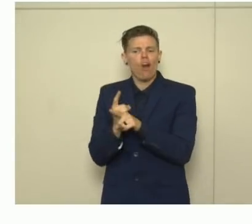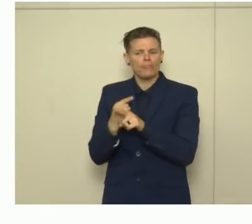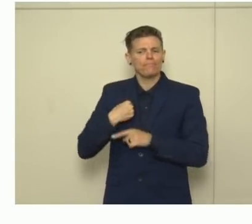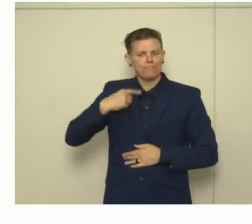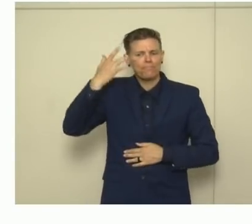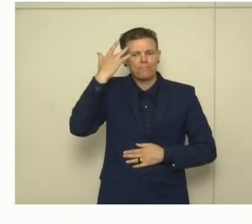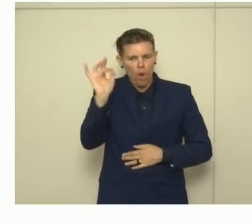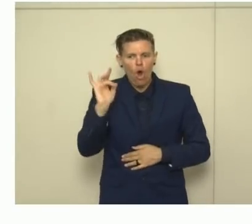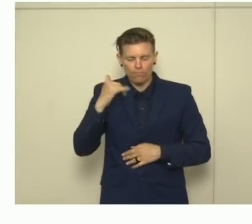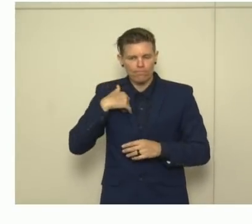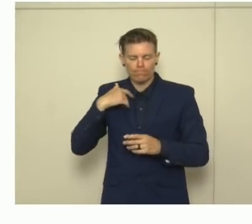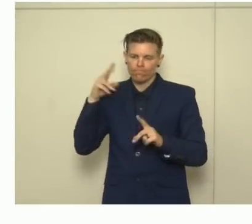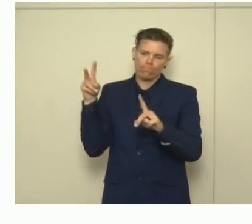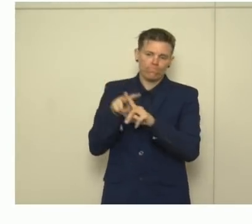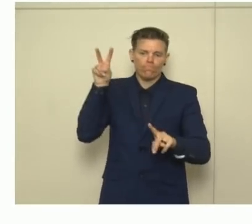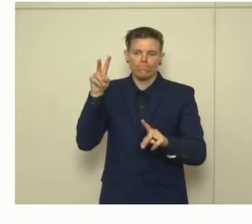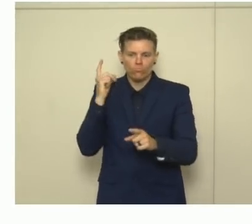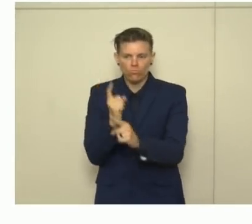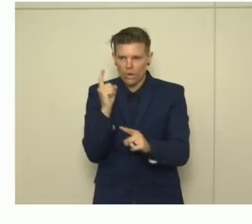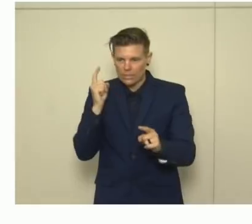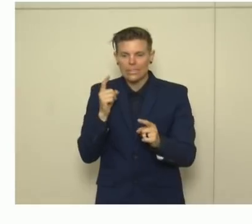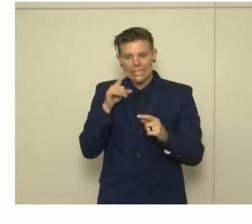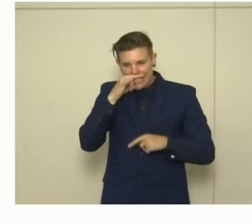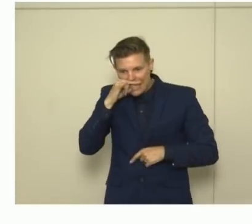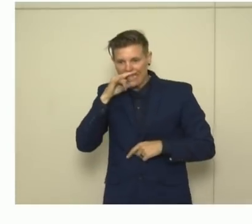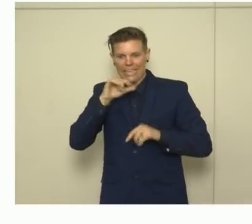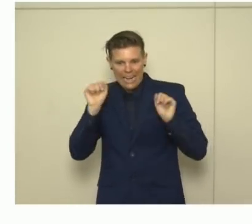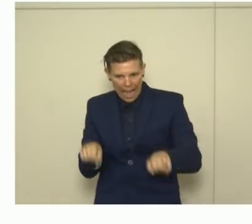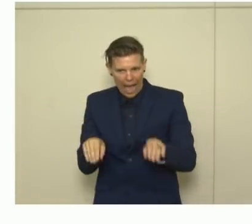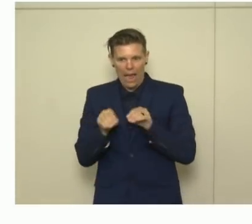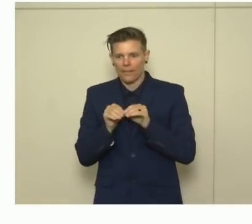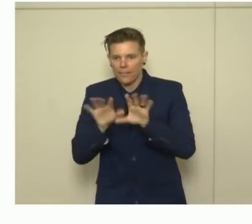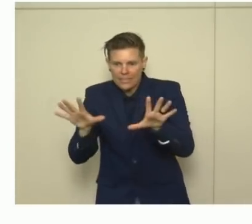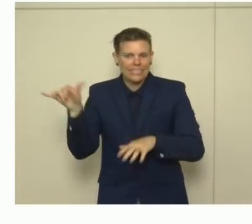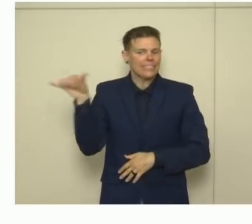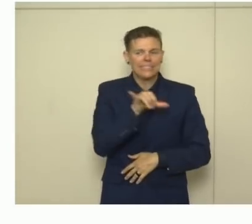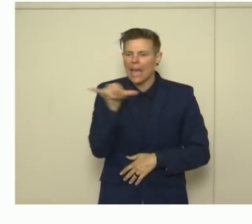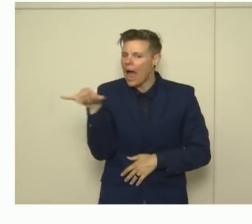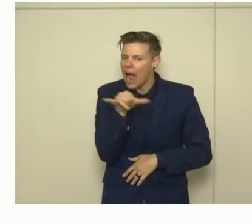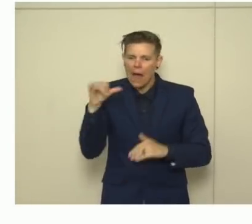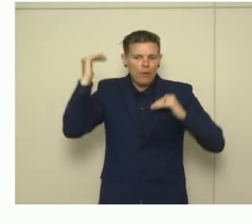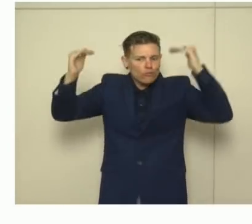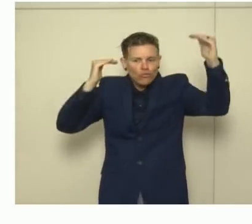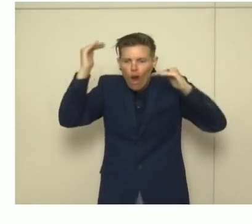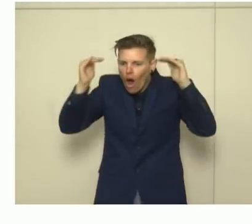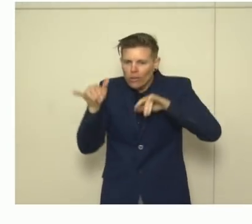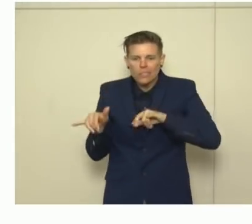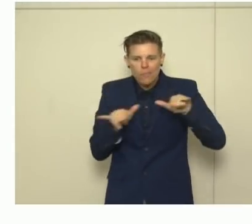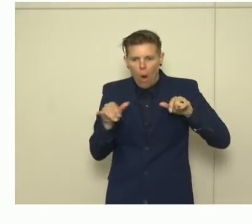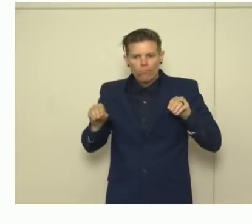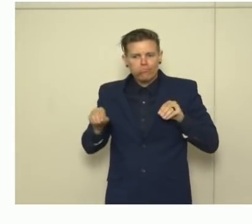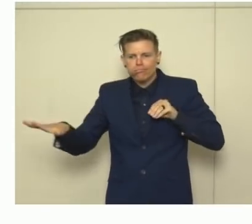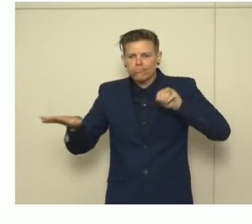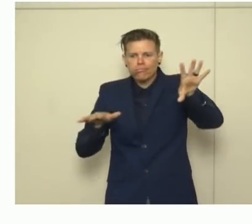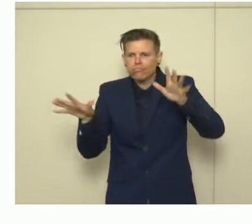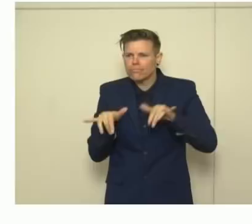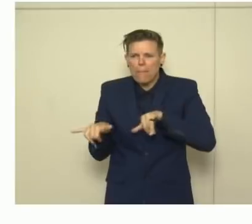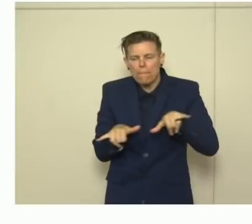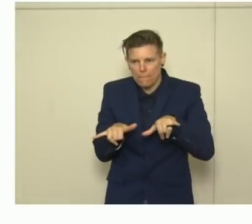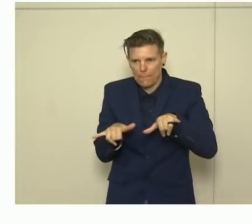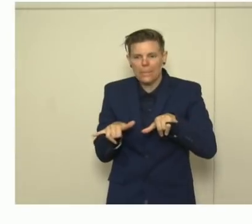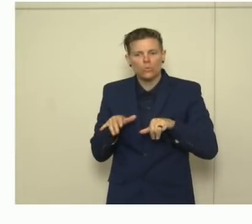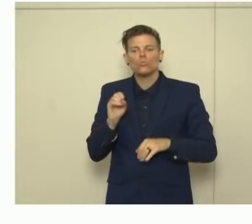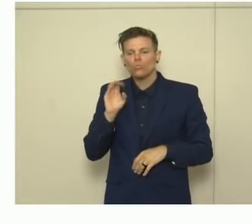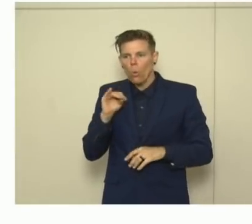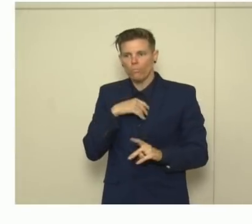can spread it, and we ought to take the same control measures with children as we do with adults. There may be a little bit of difference with kids,